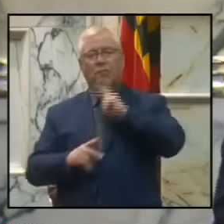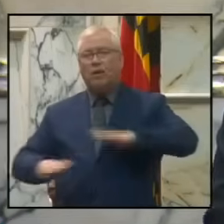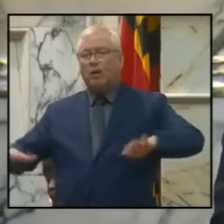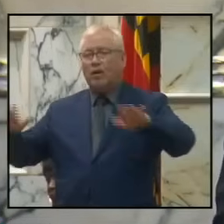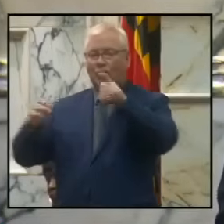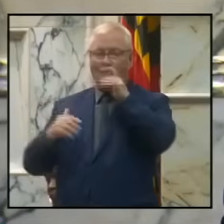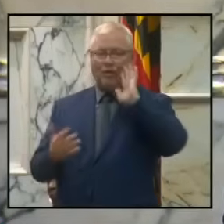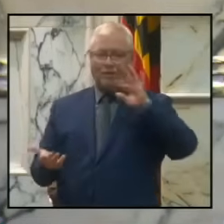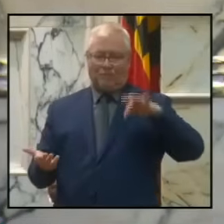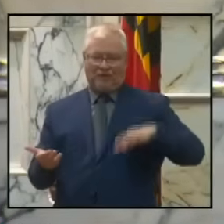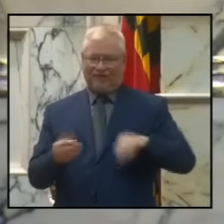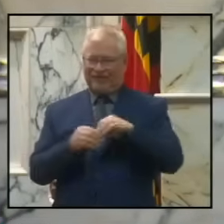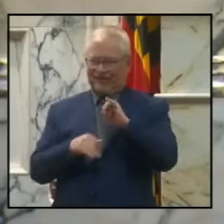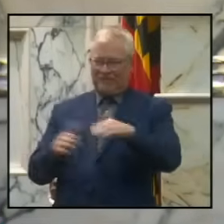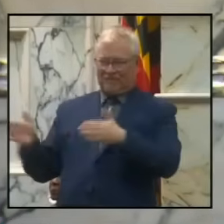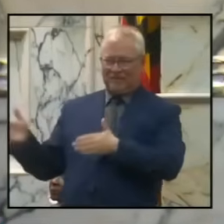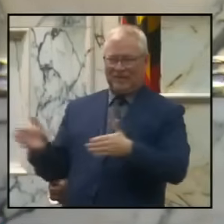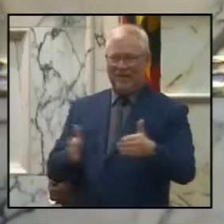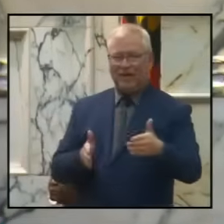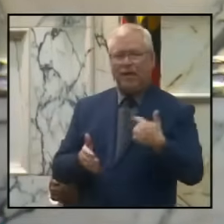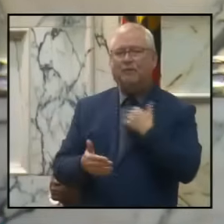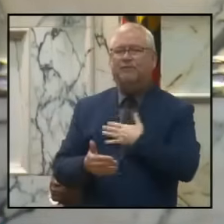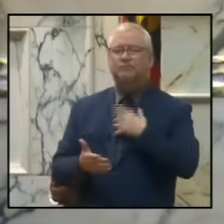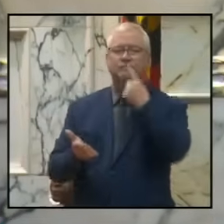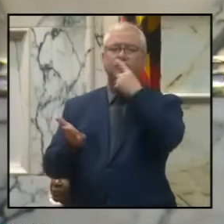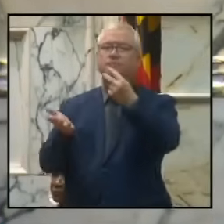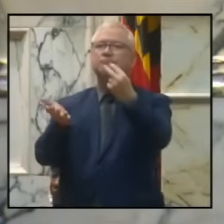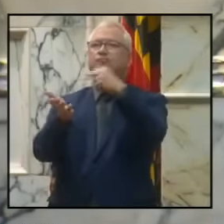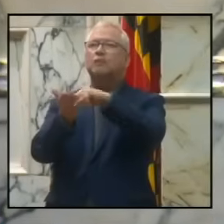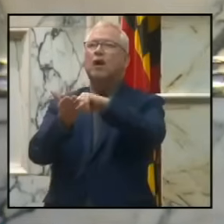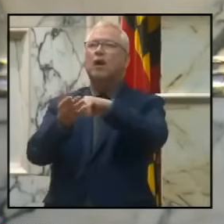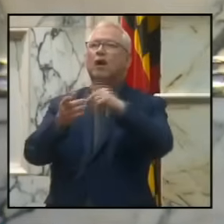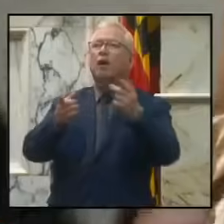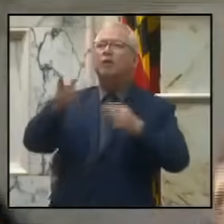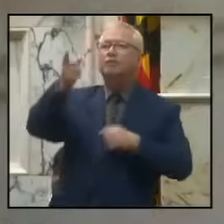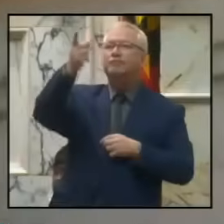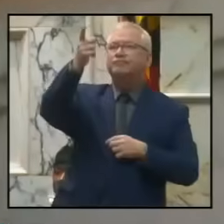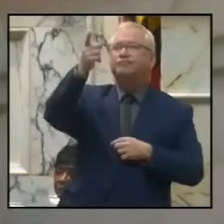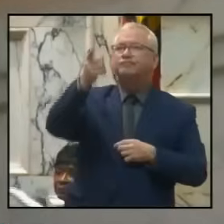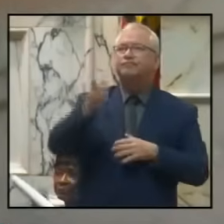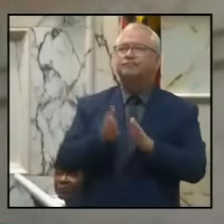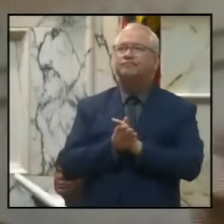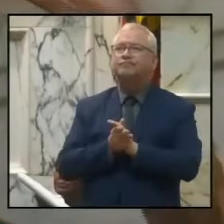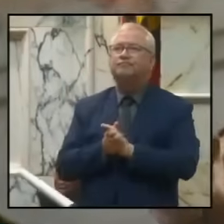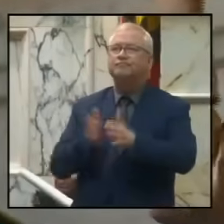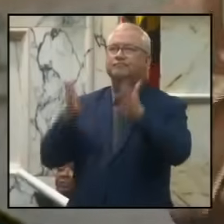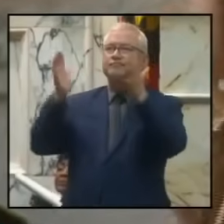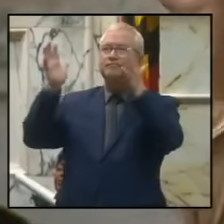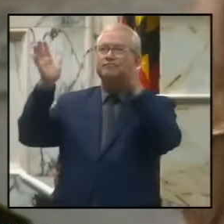today. And I'd like her to please stand so she can be recognized. Thank you so much, Liliana, for all you continue to do.